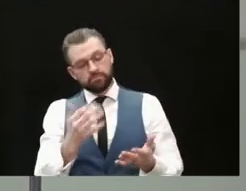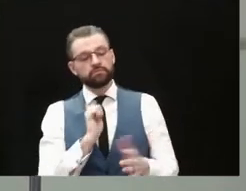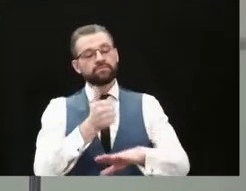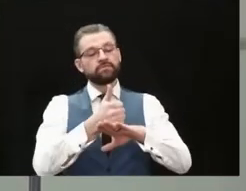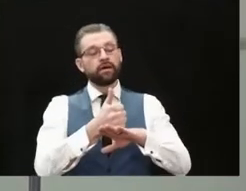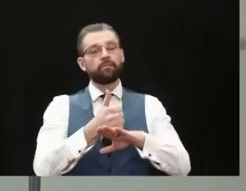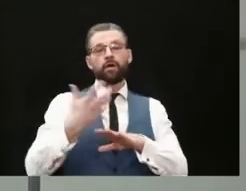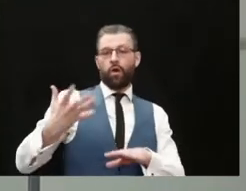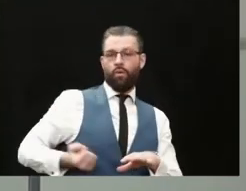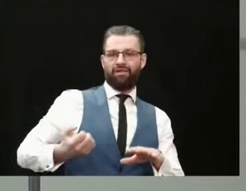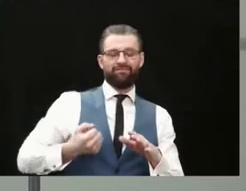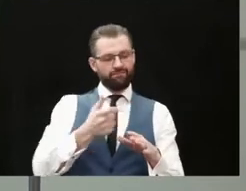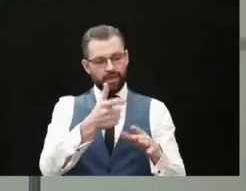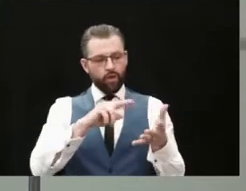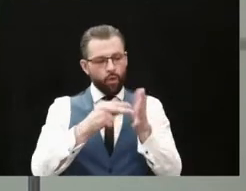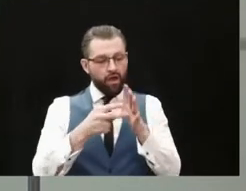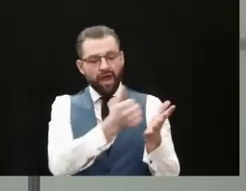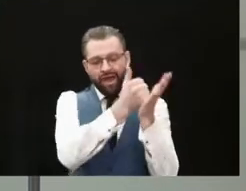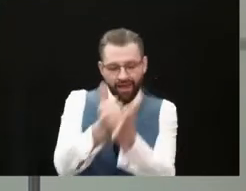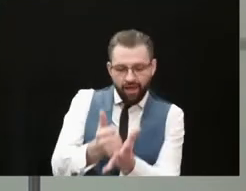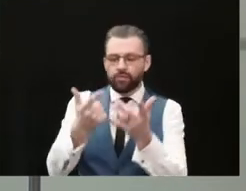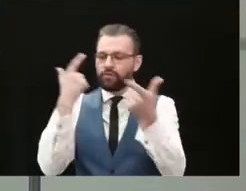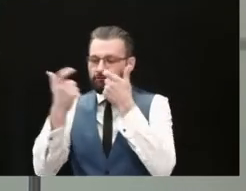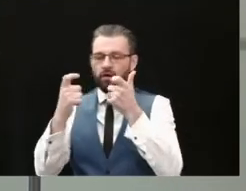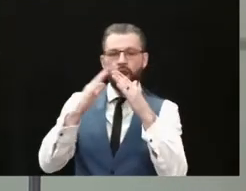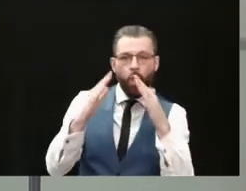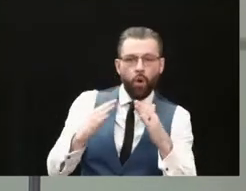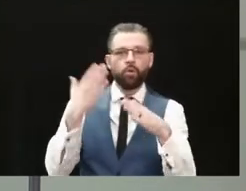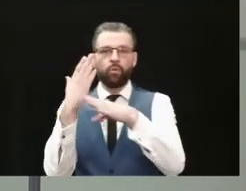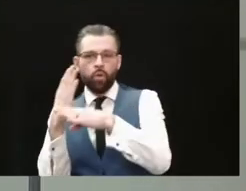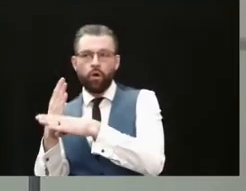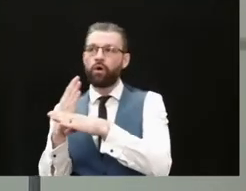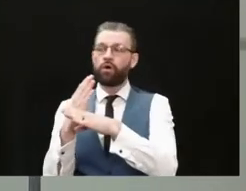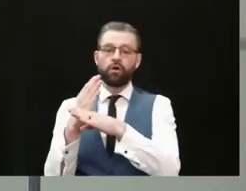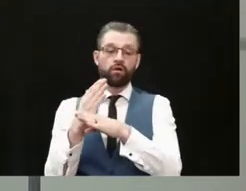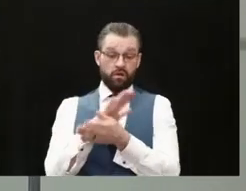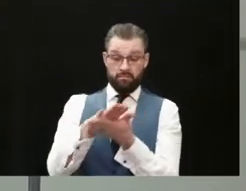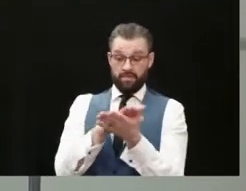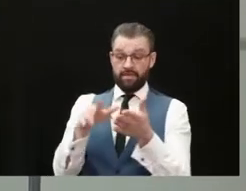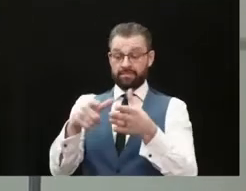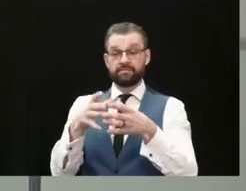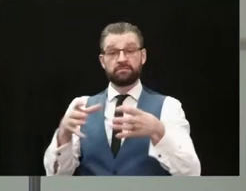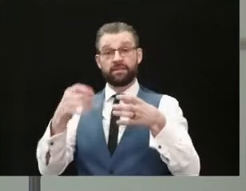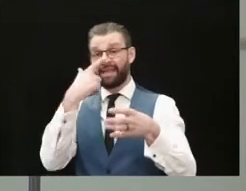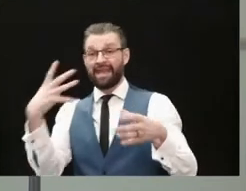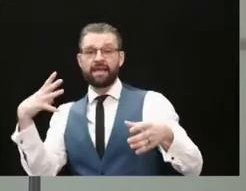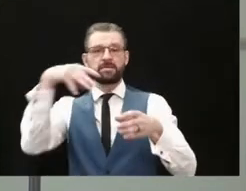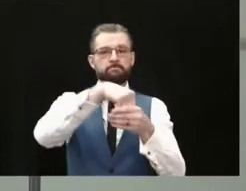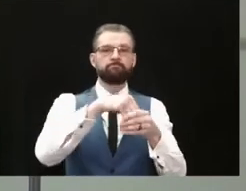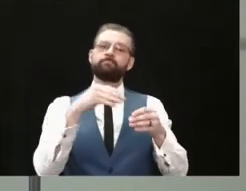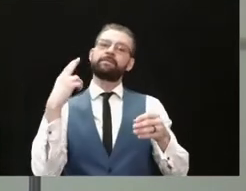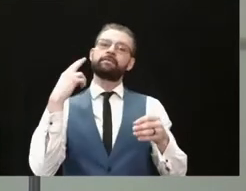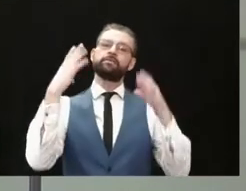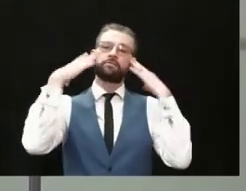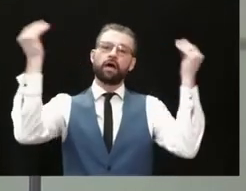welfare organization to help these people find homes and work so that they could mingle with the Dutch